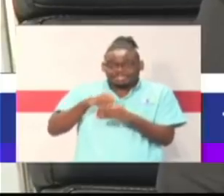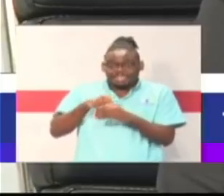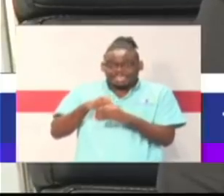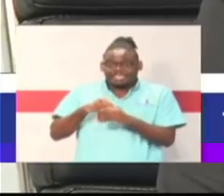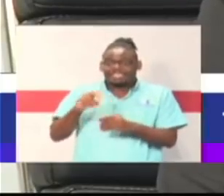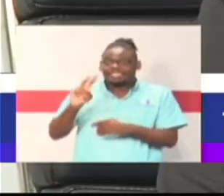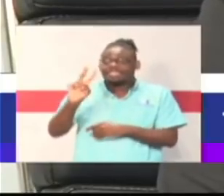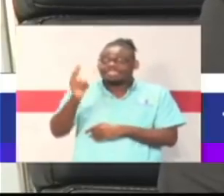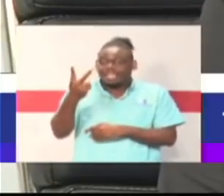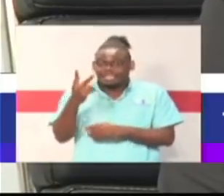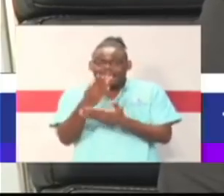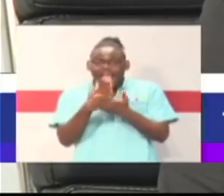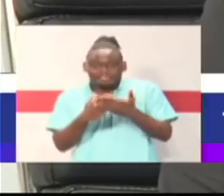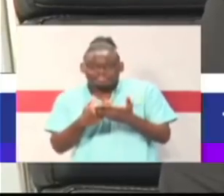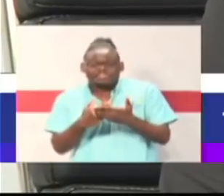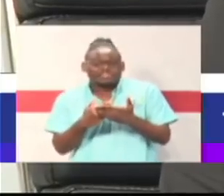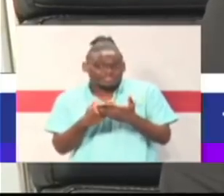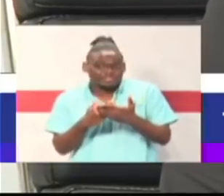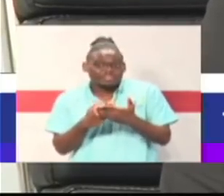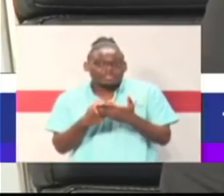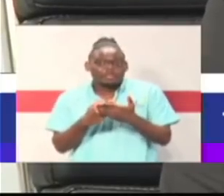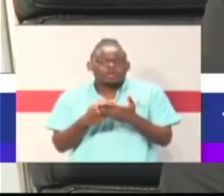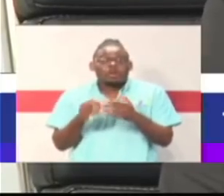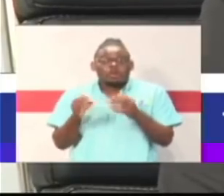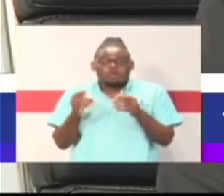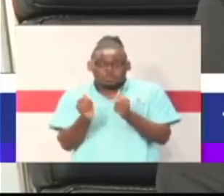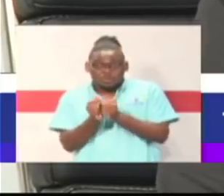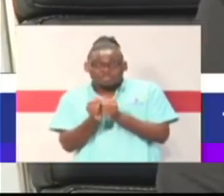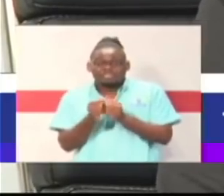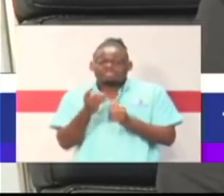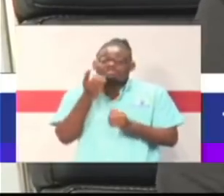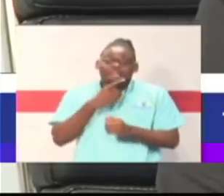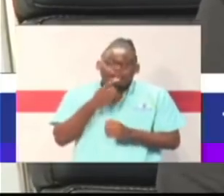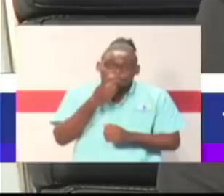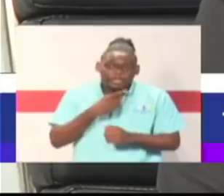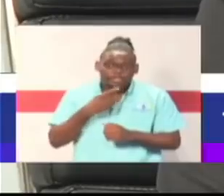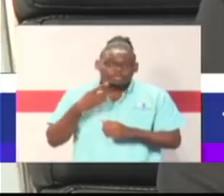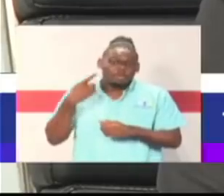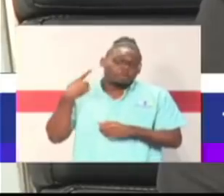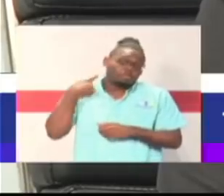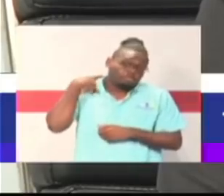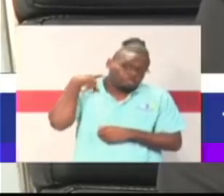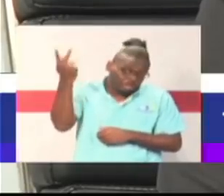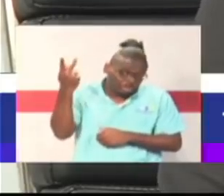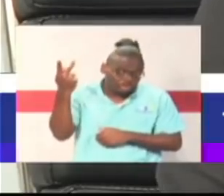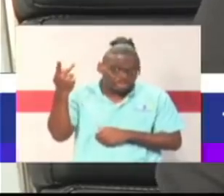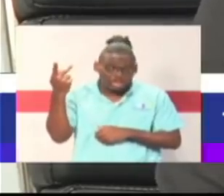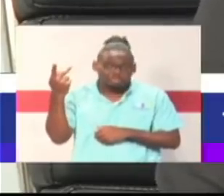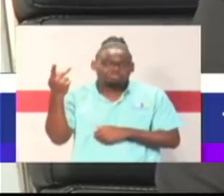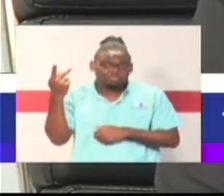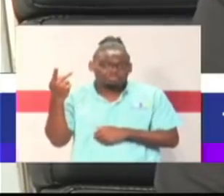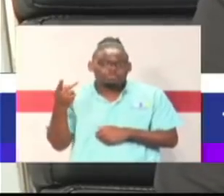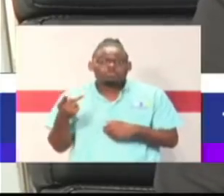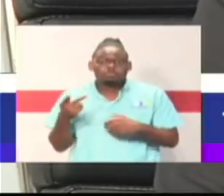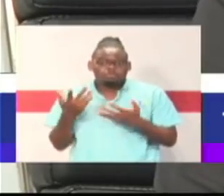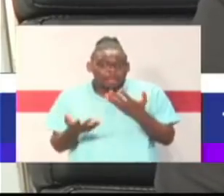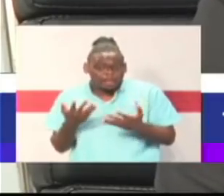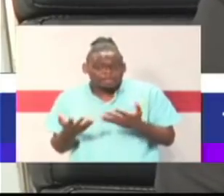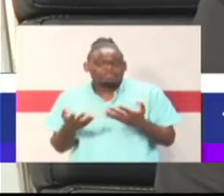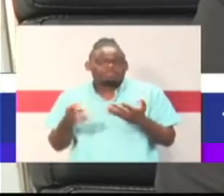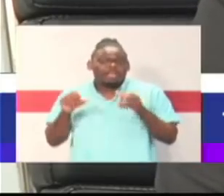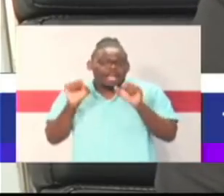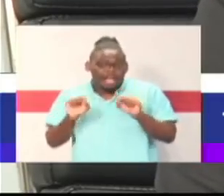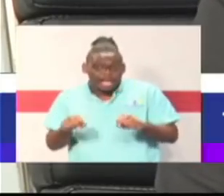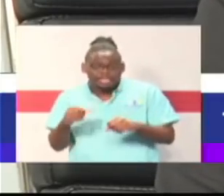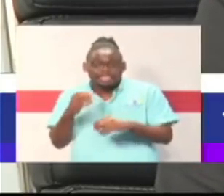comorbidities, obesity, diabetes, high blood pressure, asthma, tend to be the ones who may get more ill of